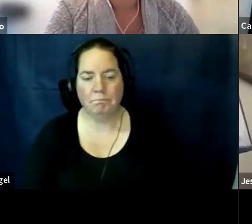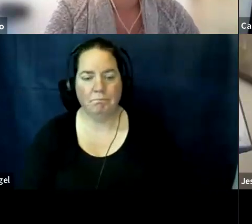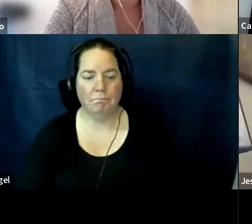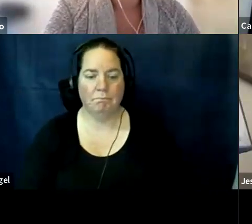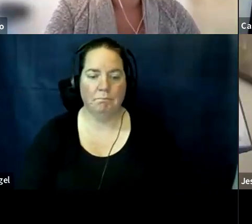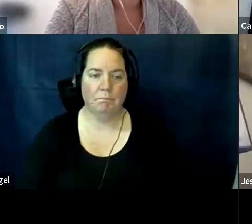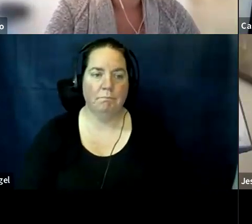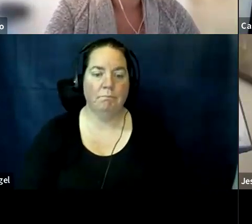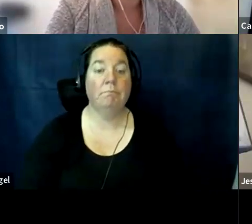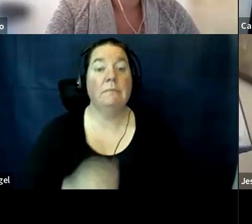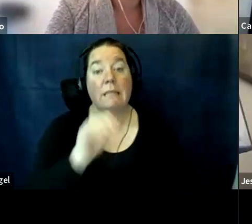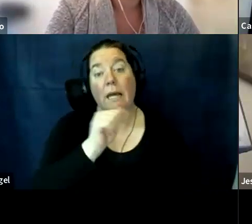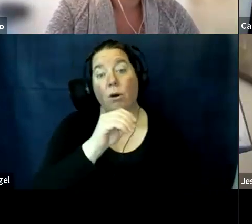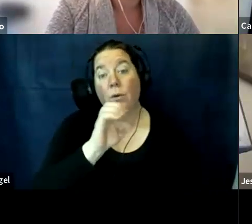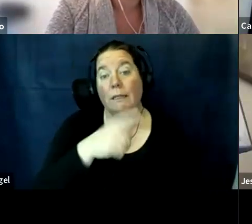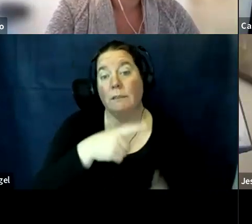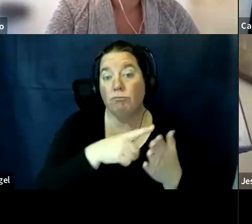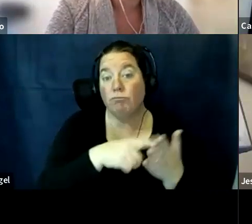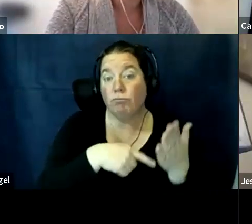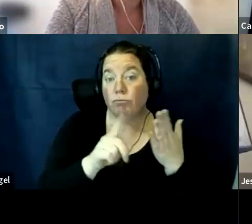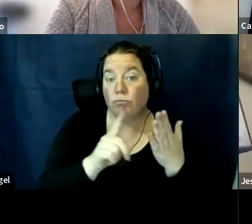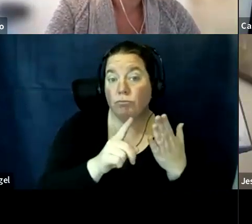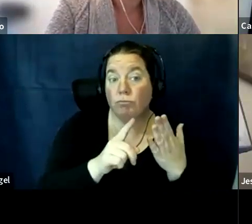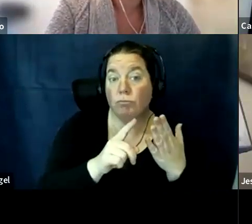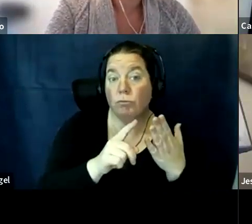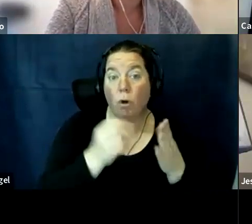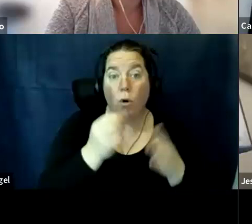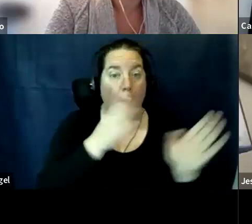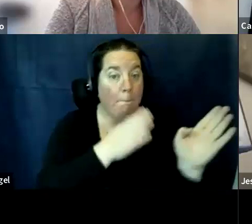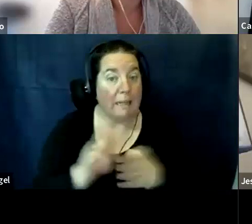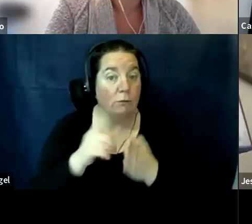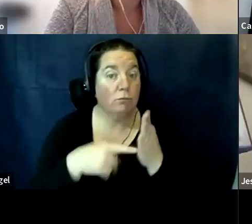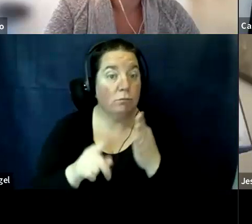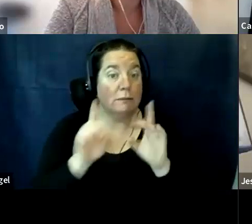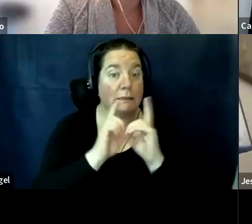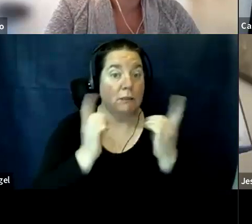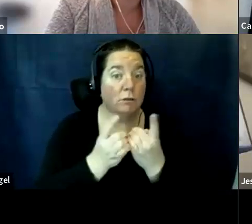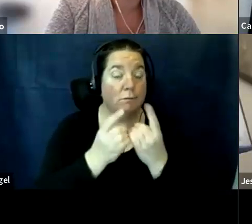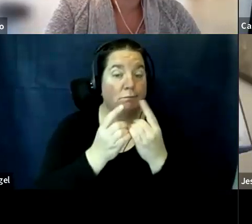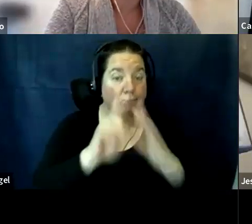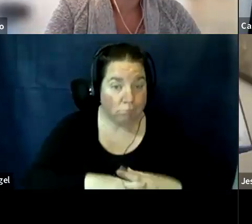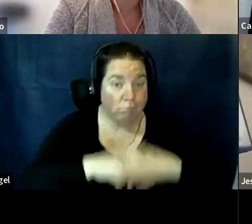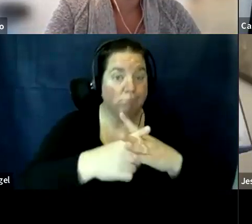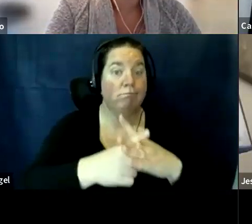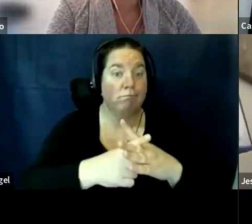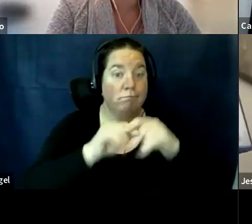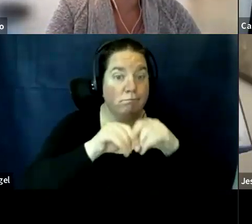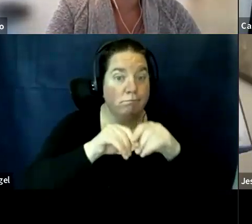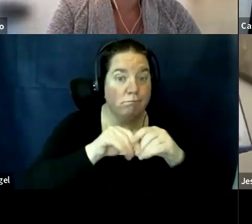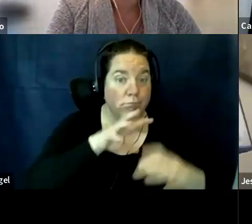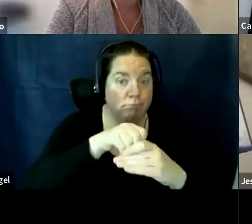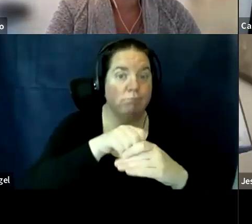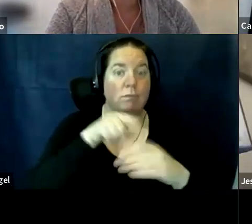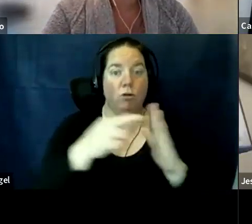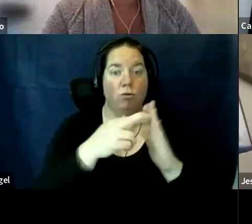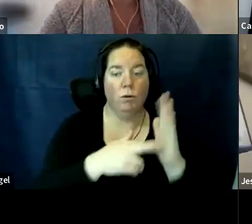So is the AOE checking, or does the AOE plan to check on districts' implementation of this rule? So